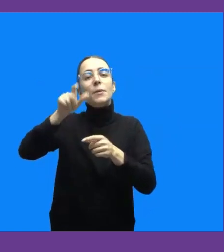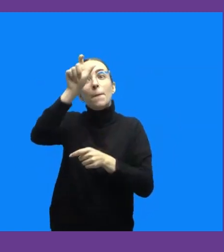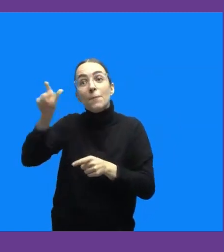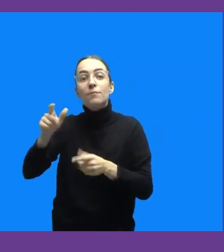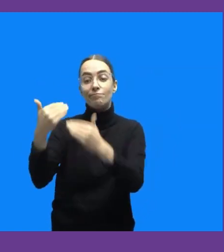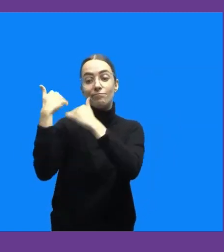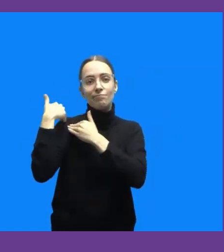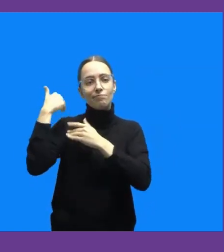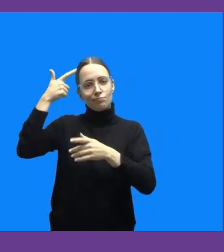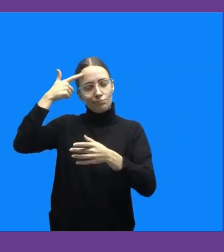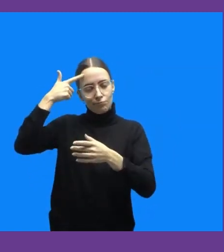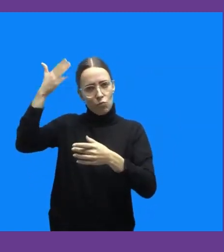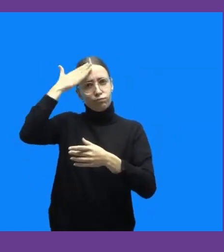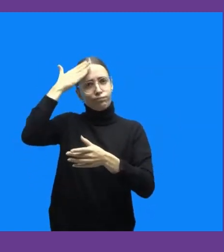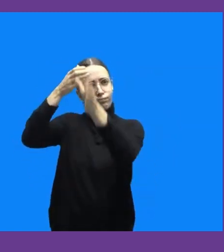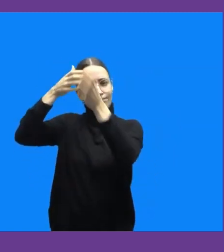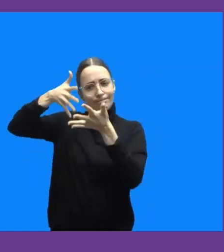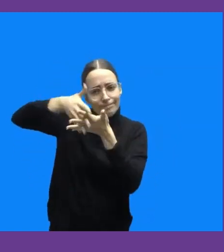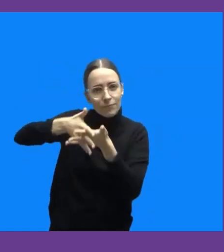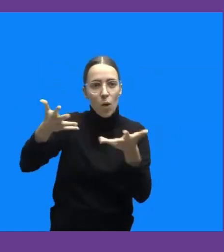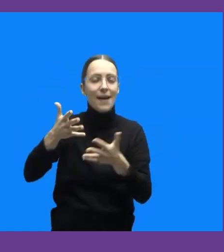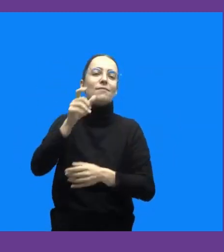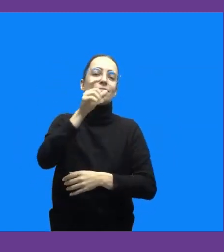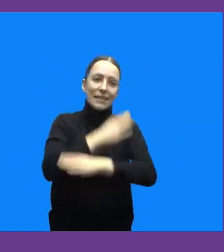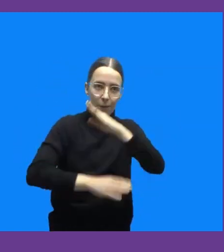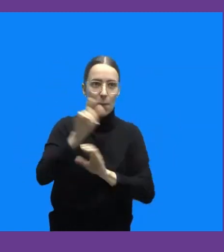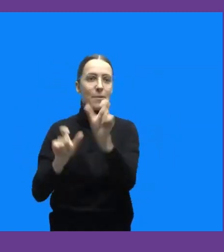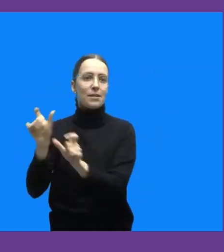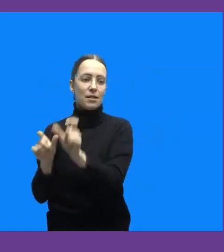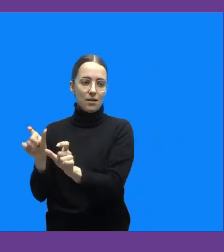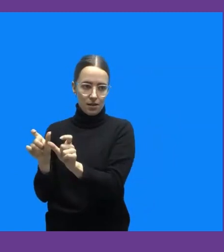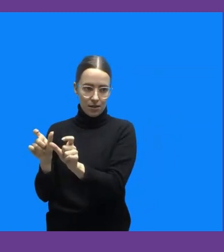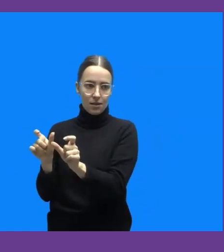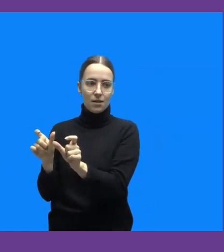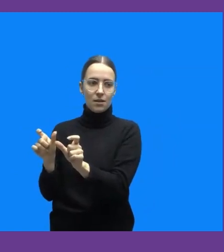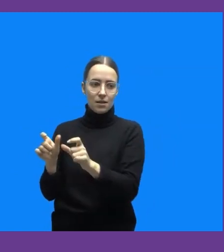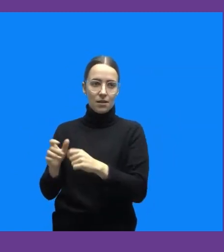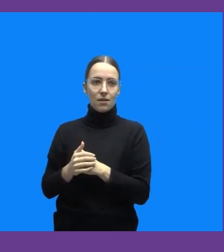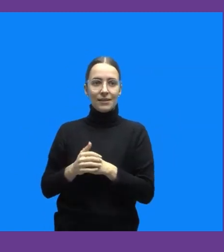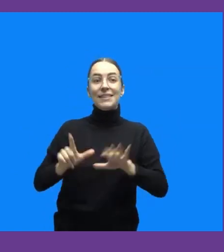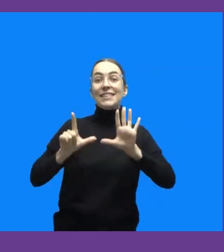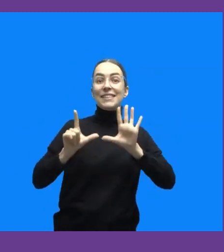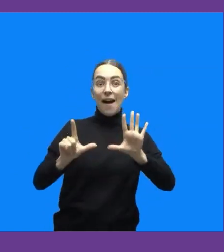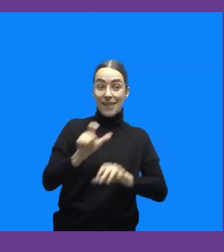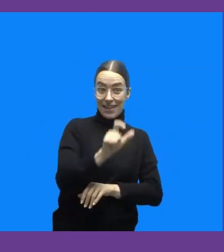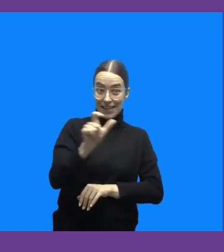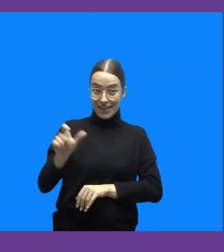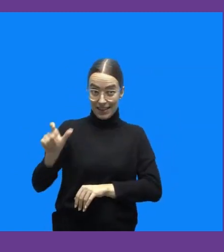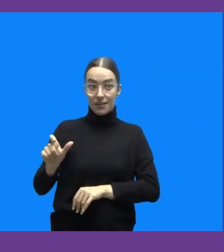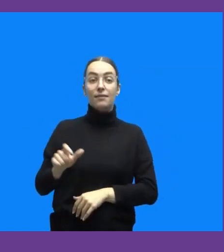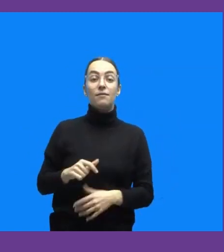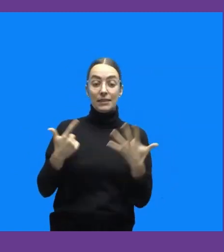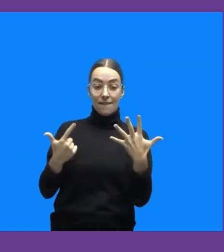partnered with 7 universities, 3 from Spain, 1 from Poland, 1 from Finland, 1 from Italy, and